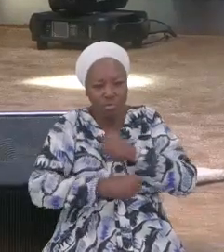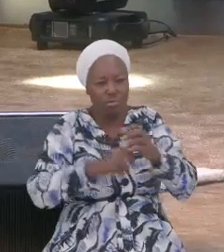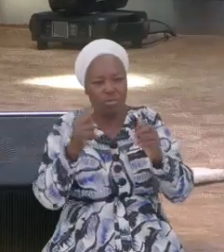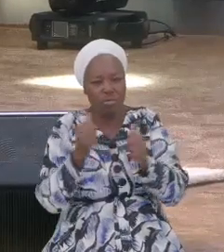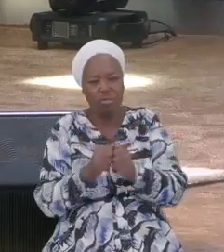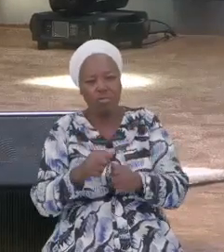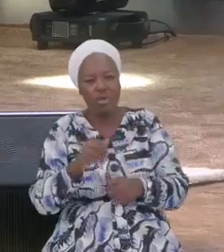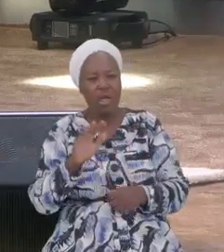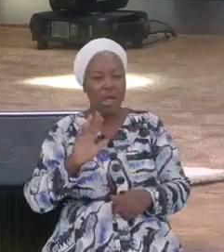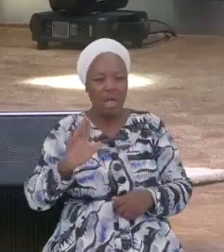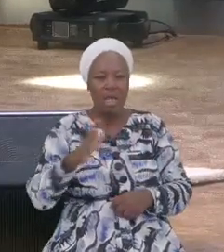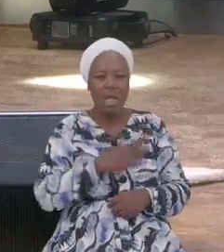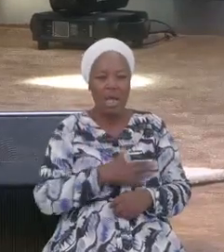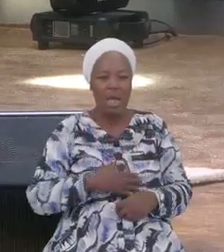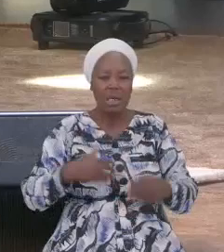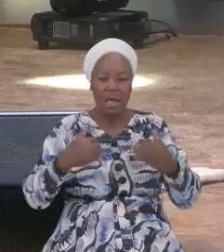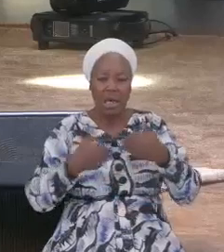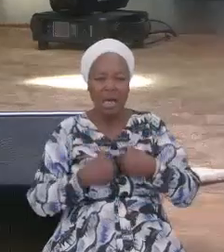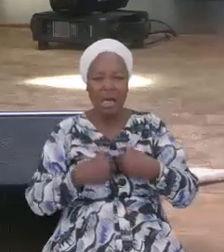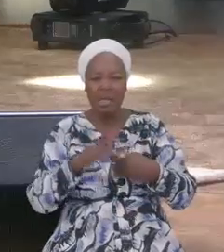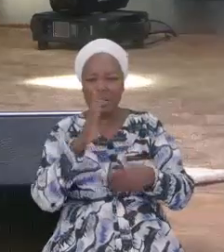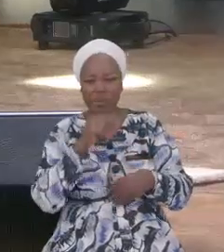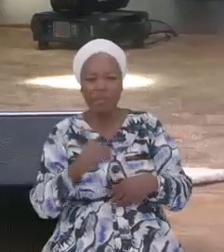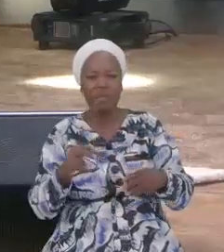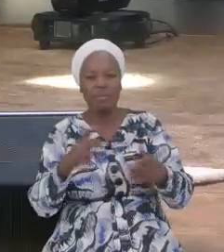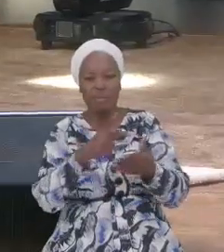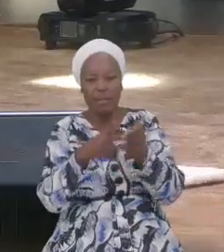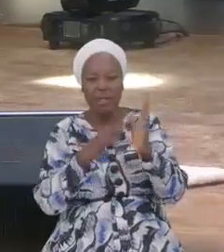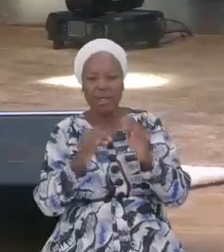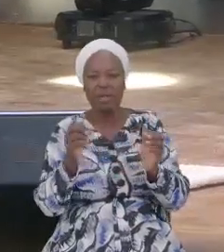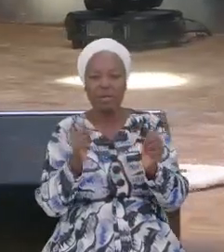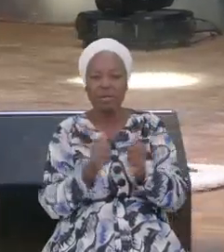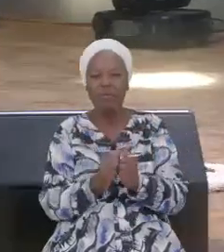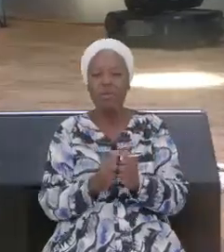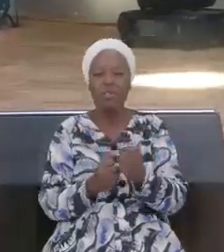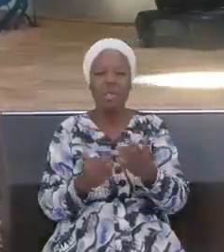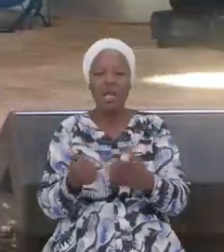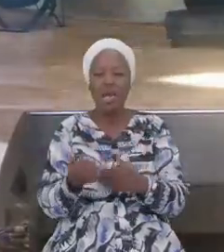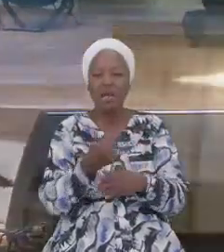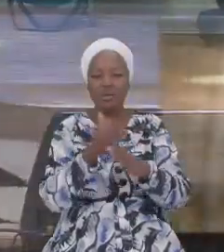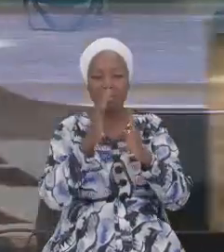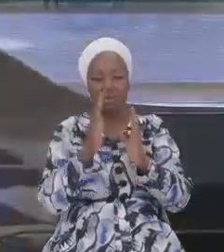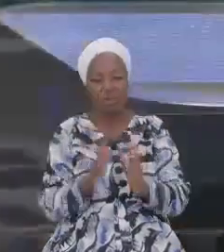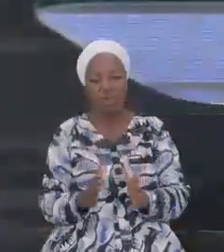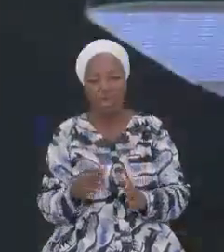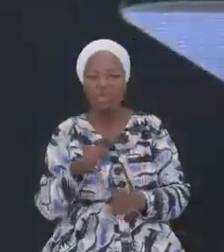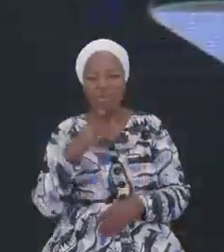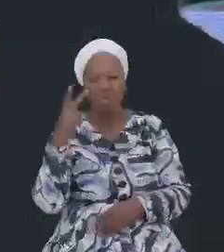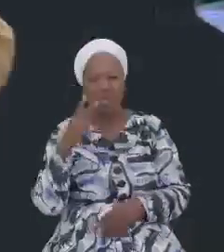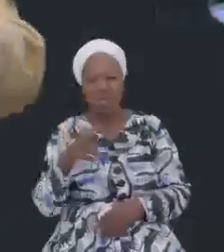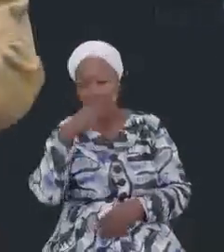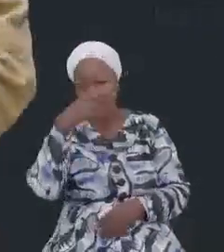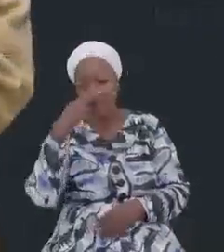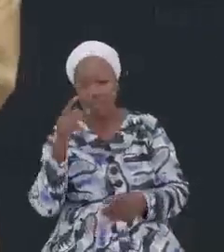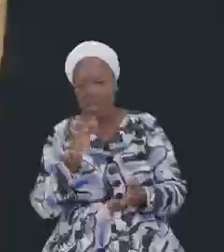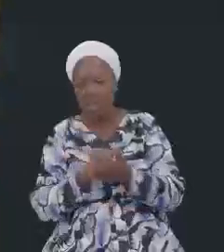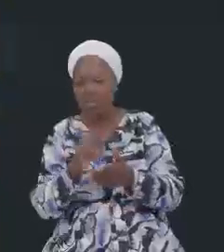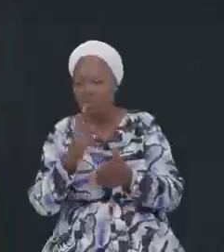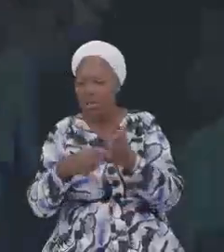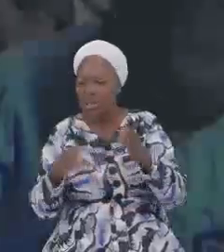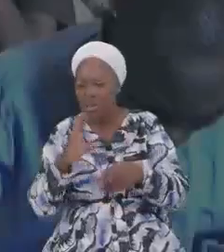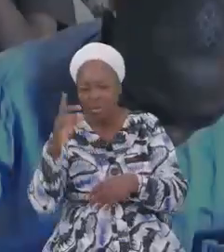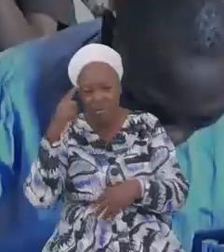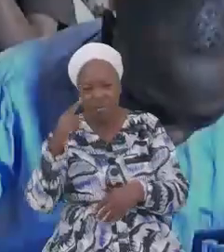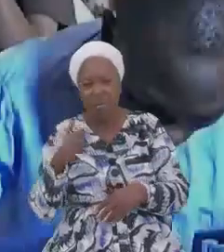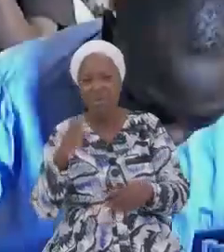been partaker with adulterers. When you see thieves, they are looking for where to